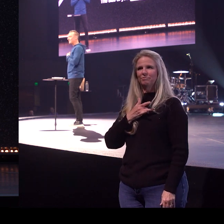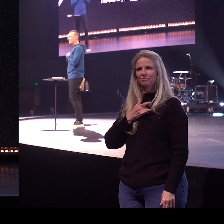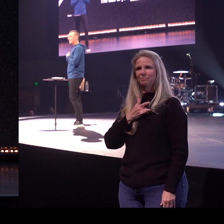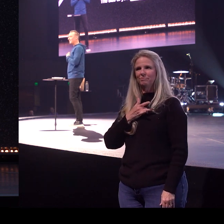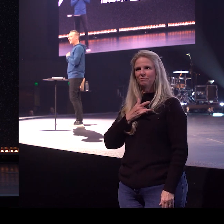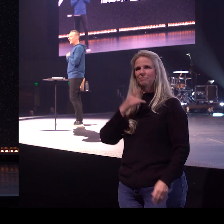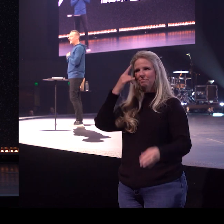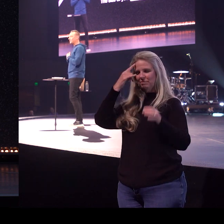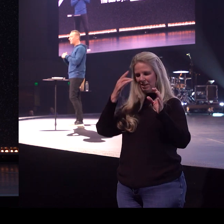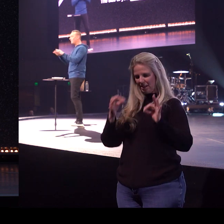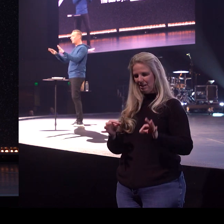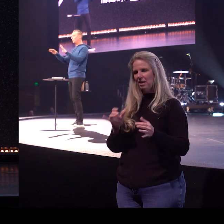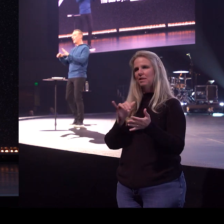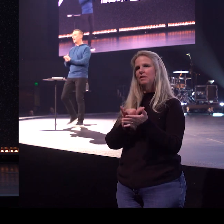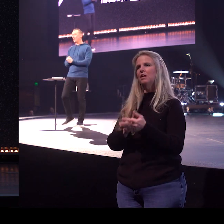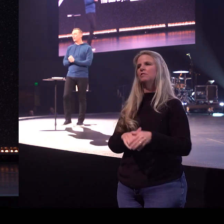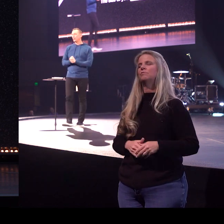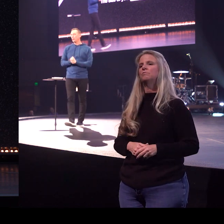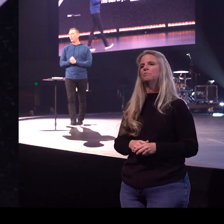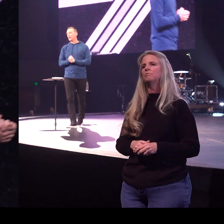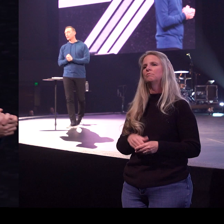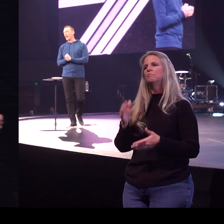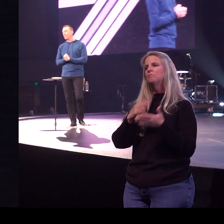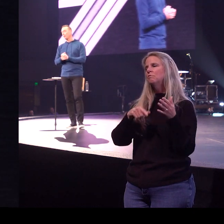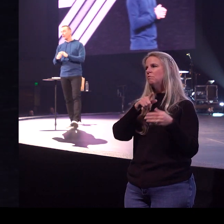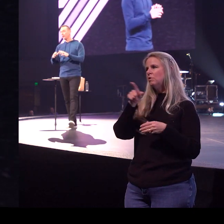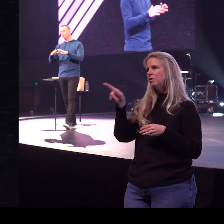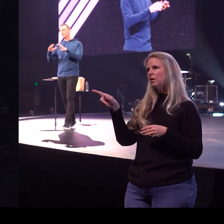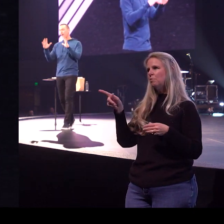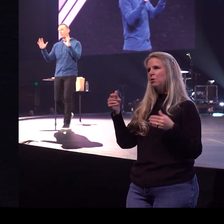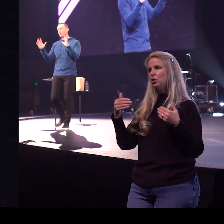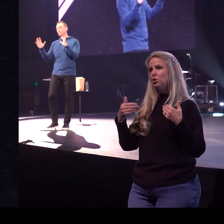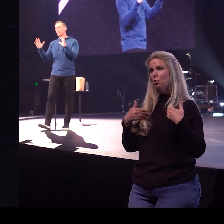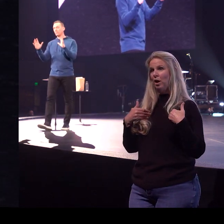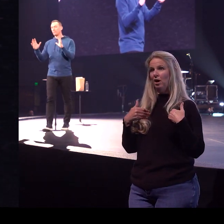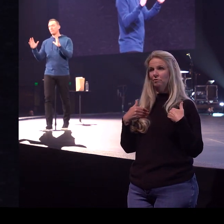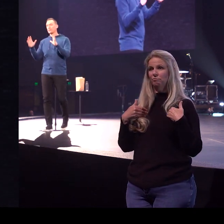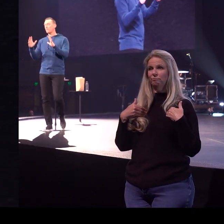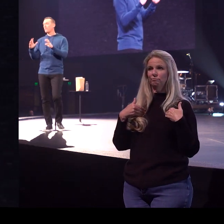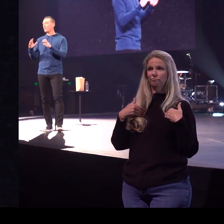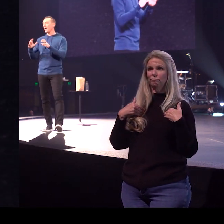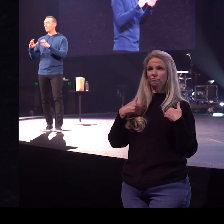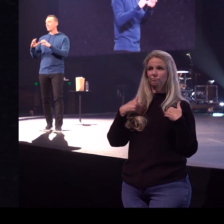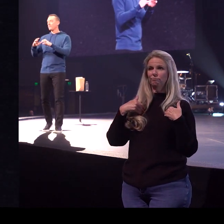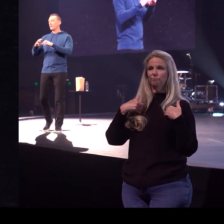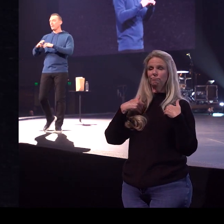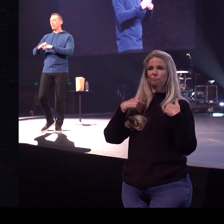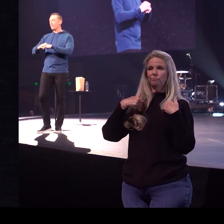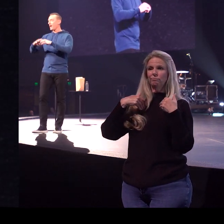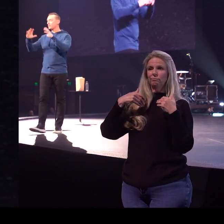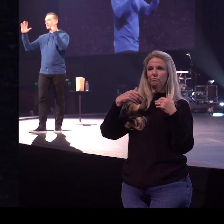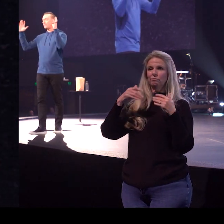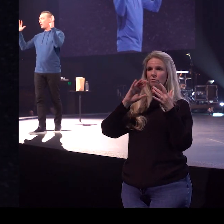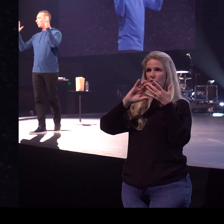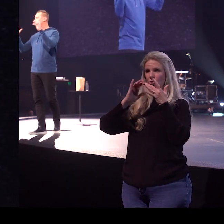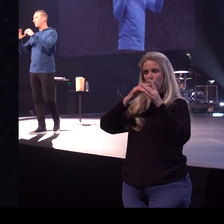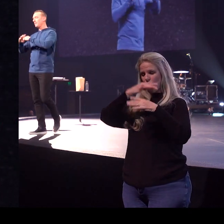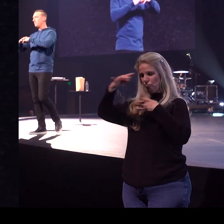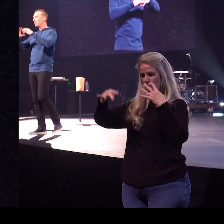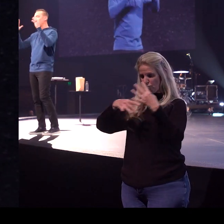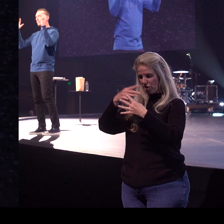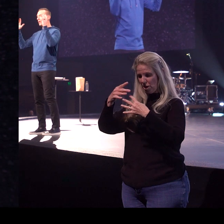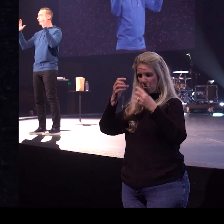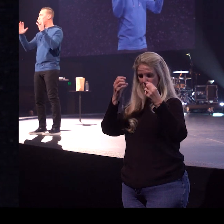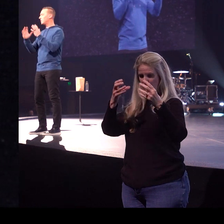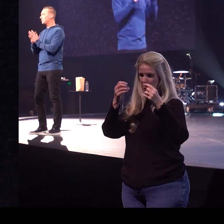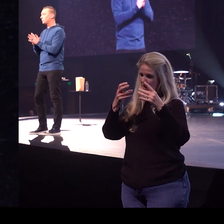that. Now, some of you right now, you actually have a really large platform. There's some of you that have, you know, thousands of followers, or maybe